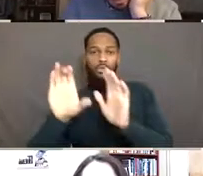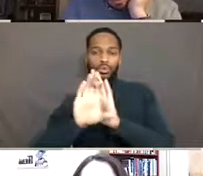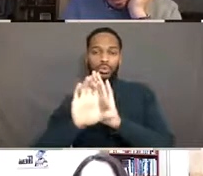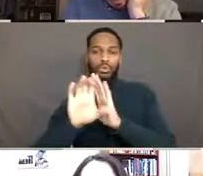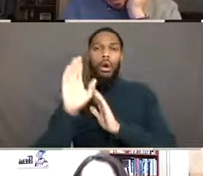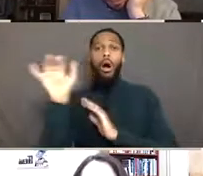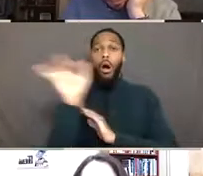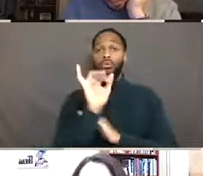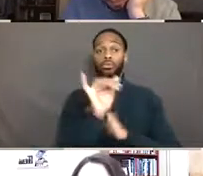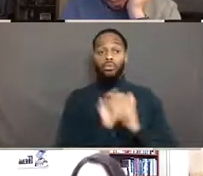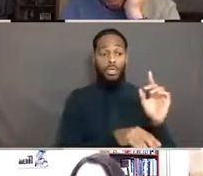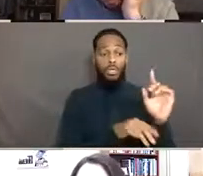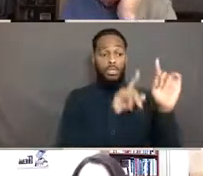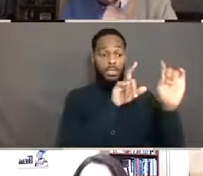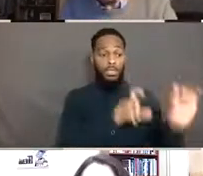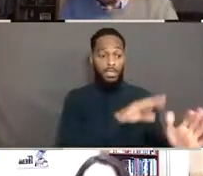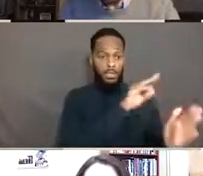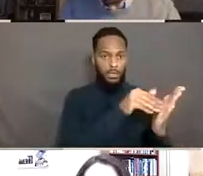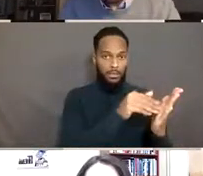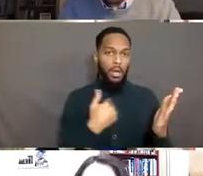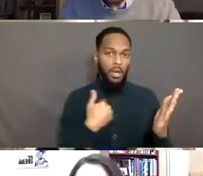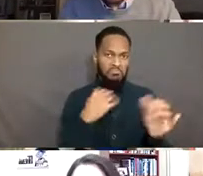as well. Next slide.